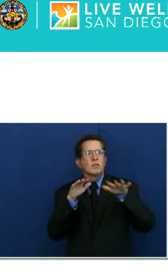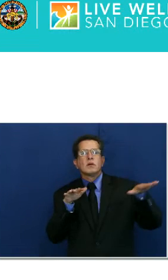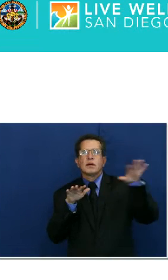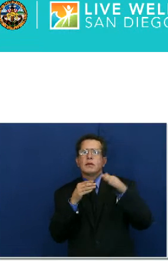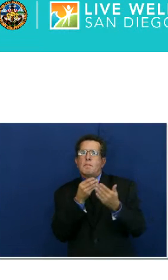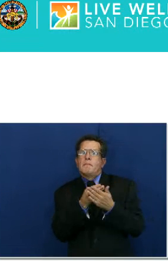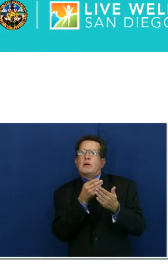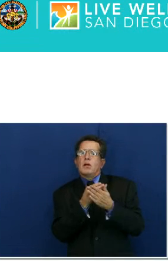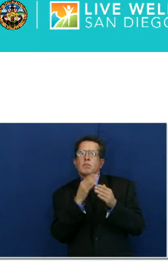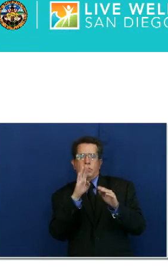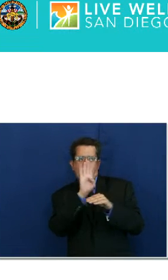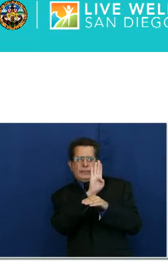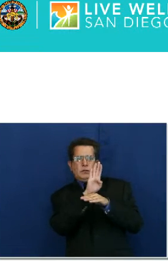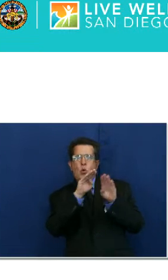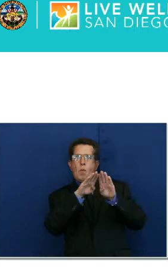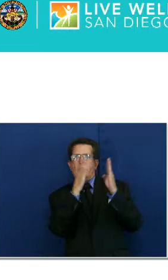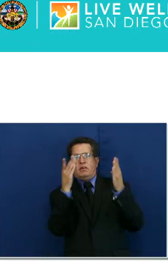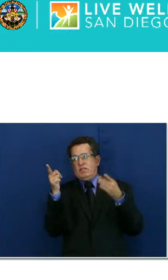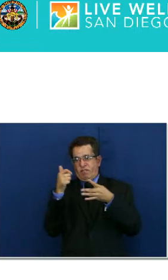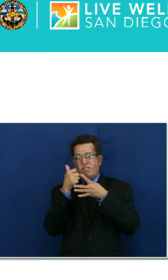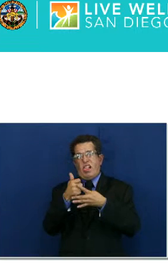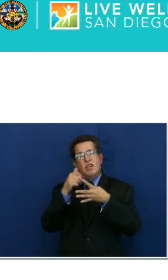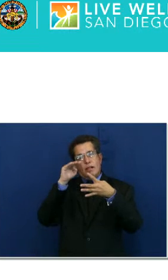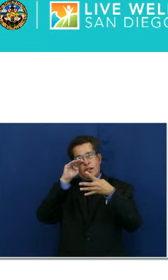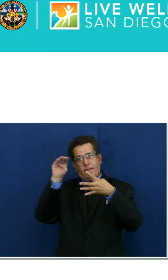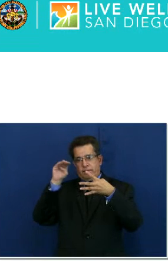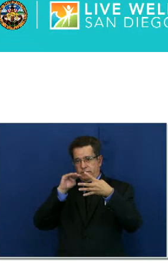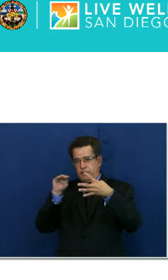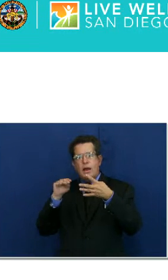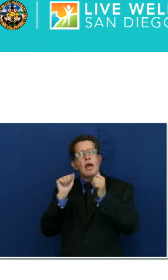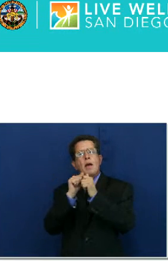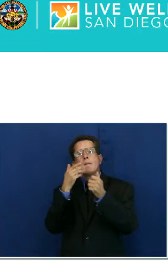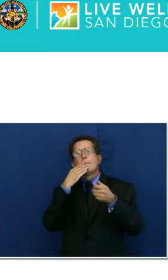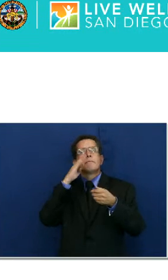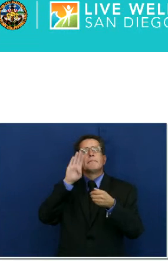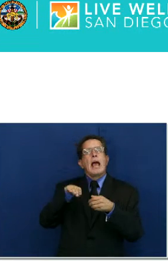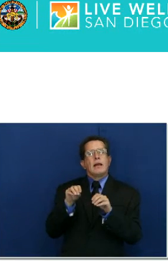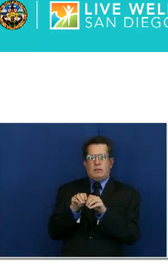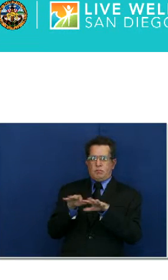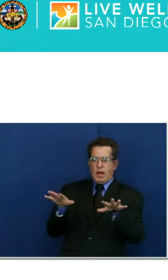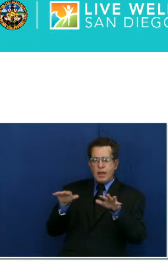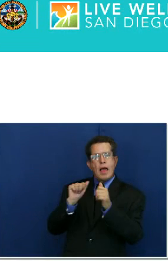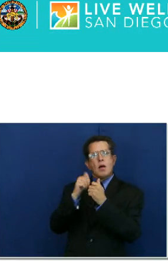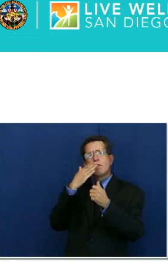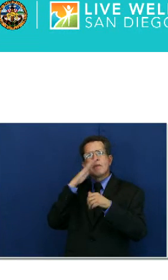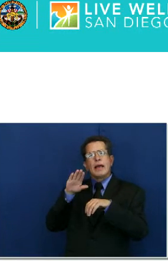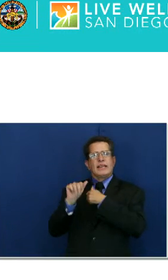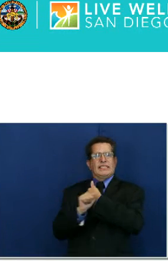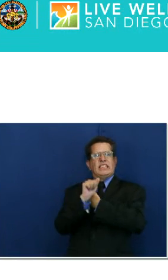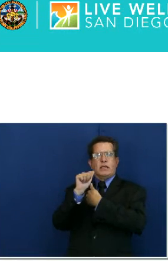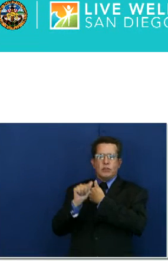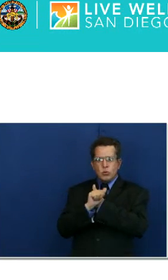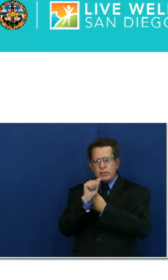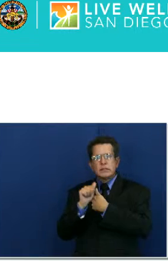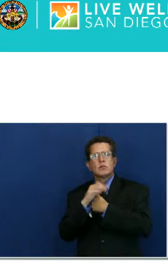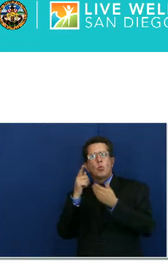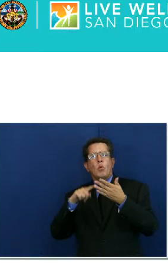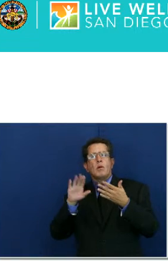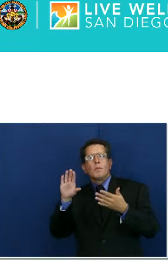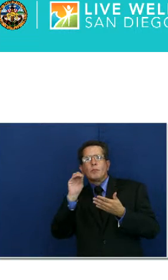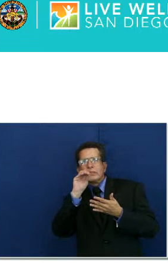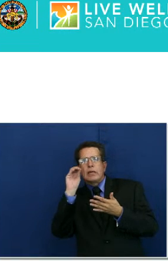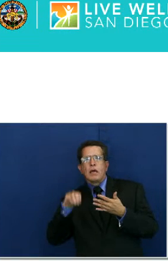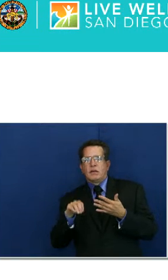economy, and shows tiers based on risk of community disease transmission, from widespread,